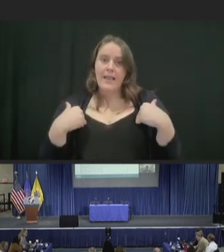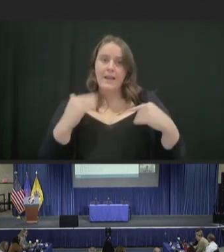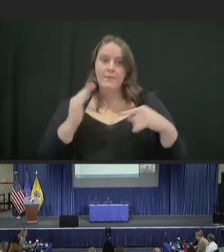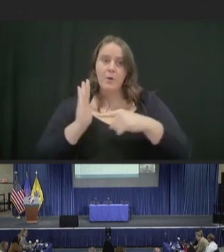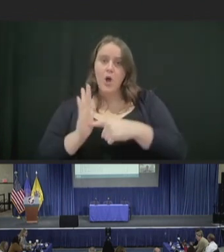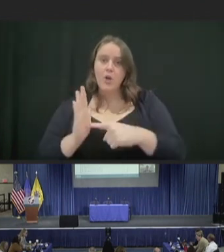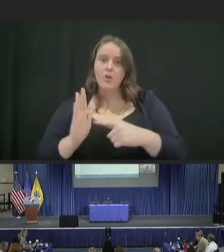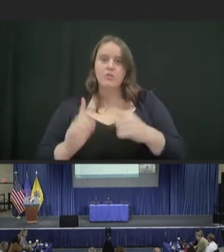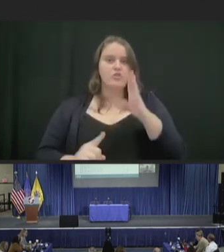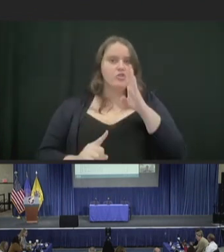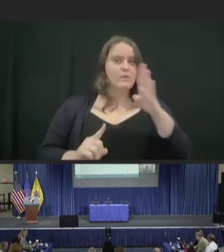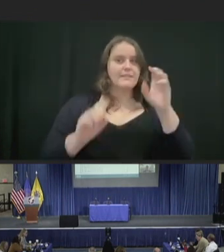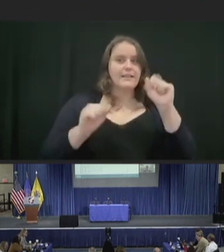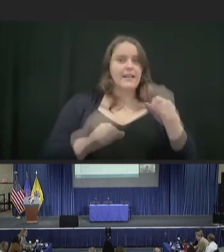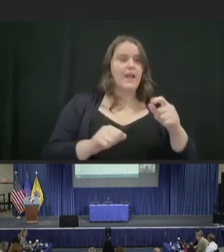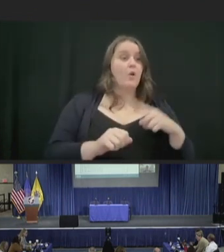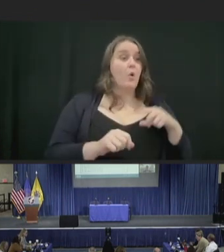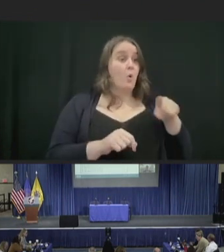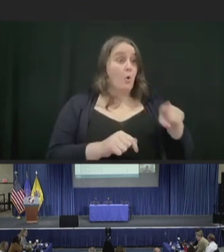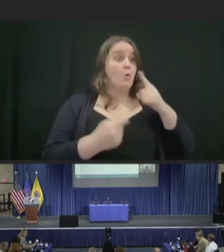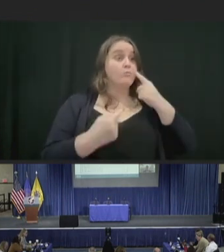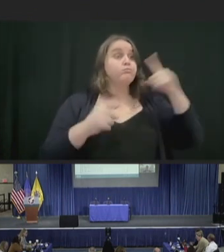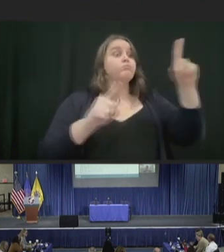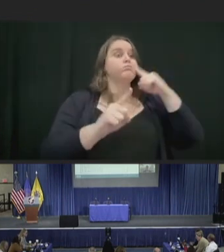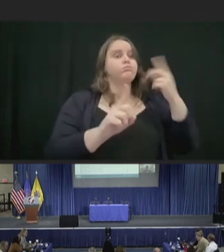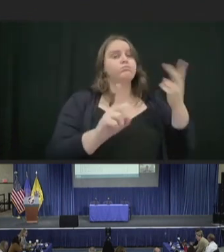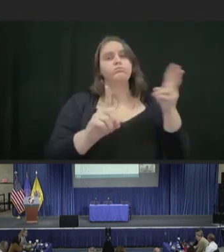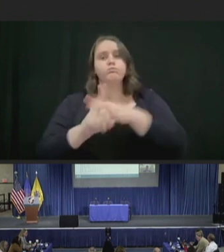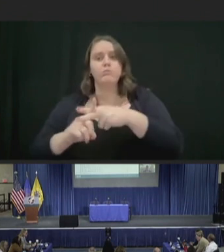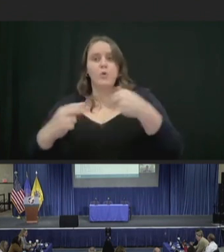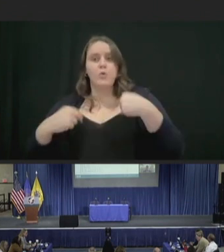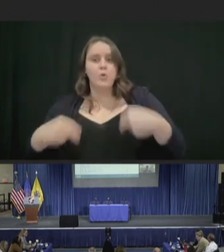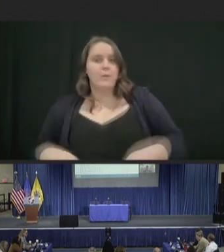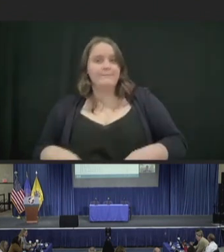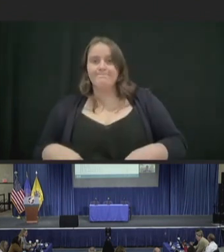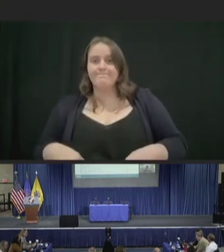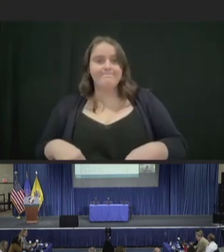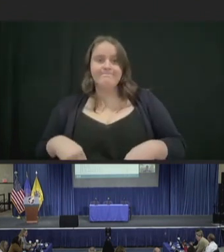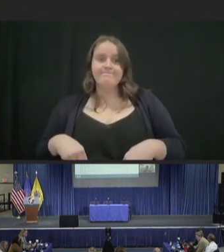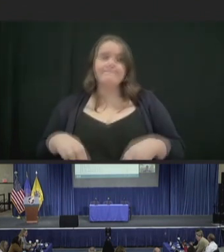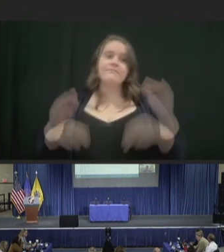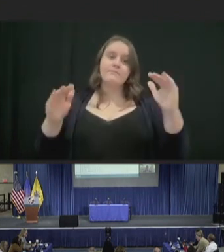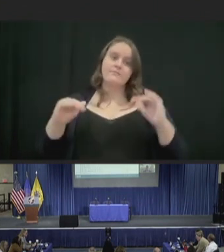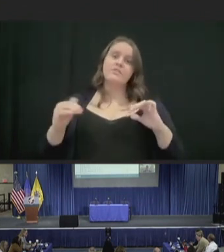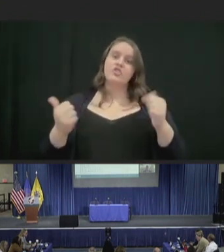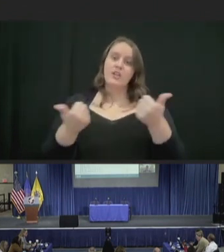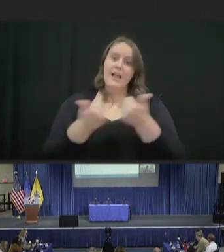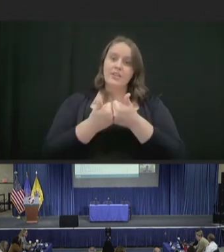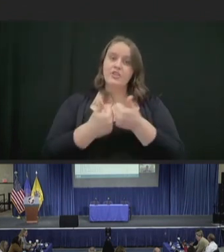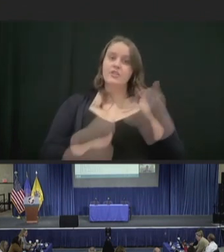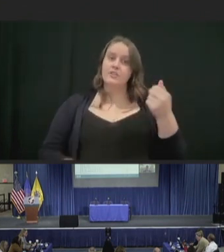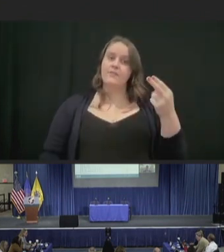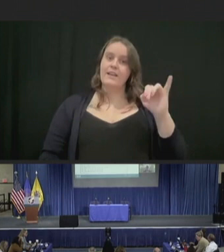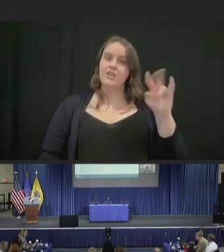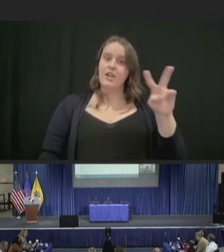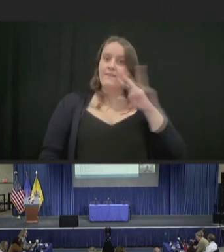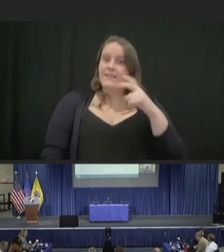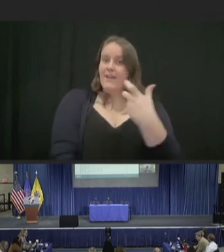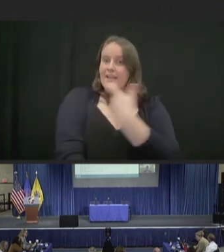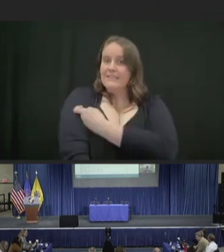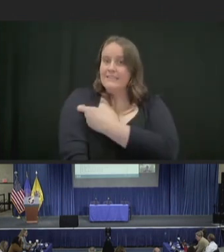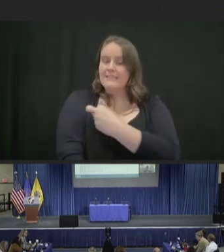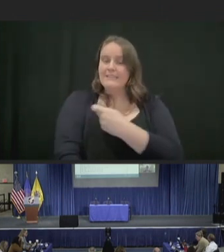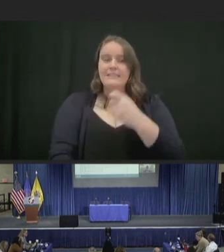to humans. And as the challenges in biological plausibility of an HIV vaccine have not been yet